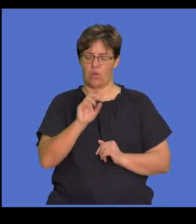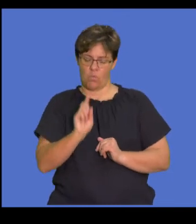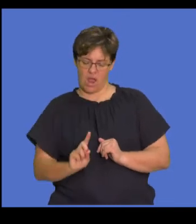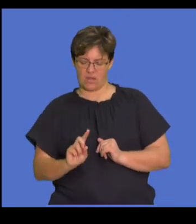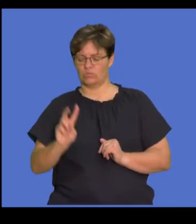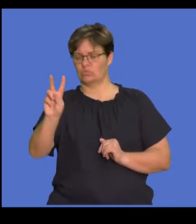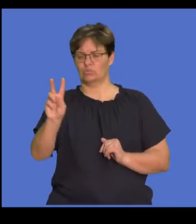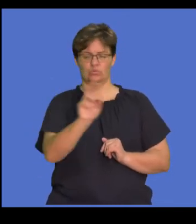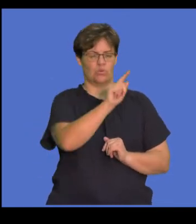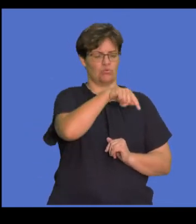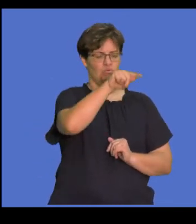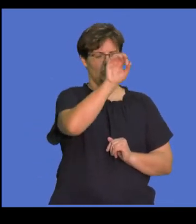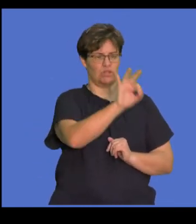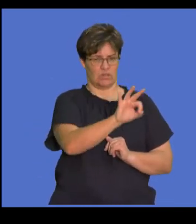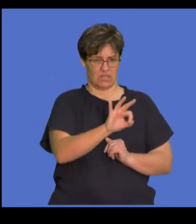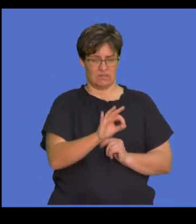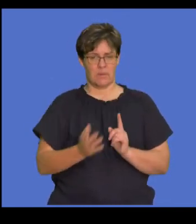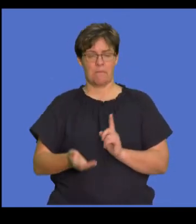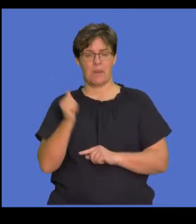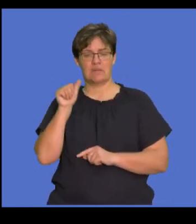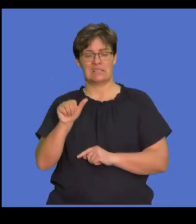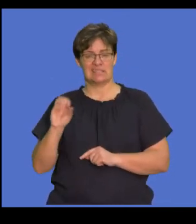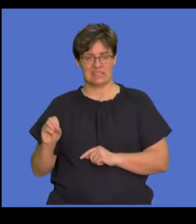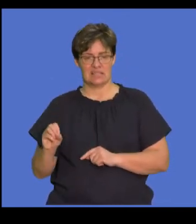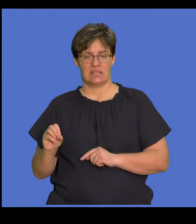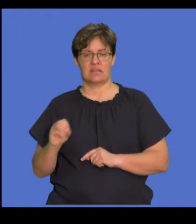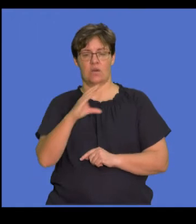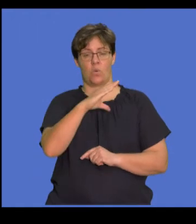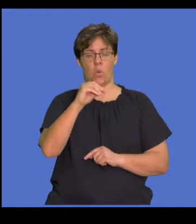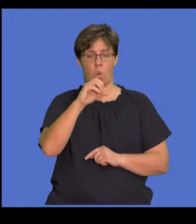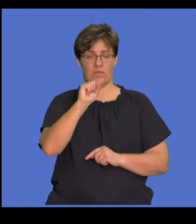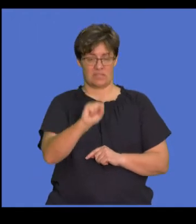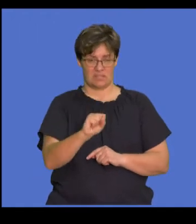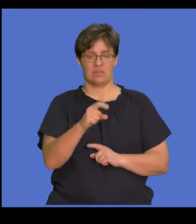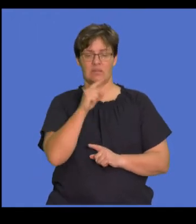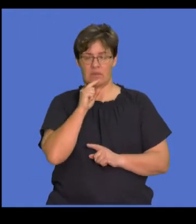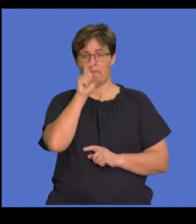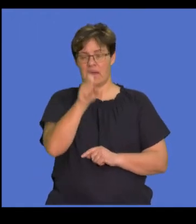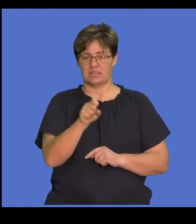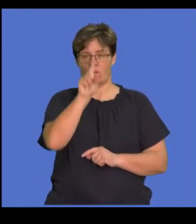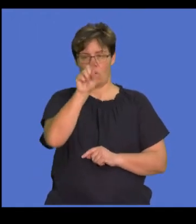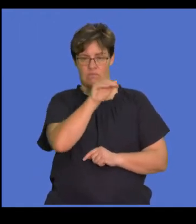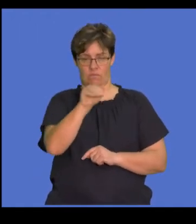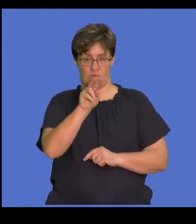Remember, for us to find the 60 there, and it was cos, it was supposed to be 1/2. So I want you to press